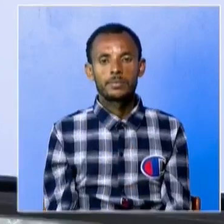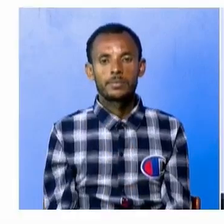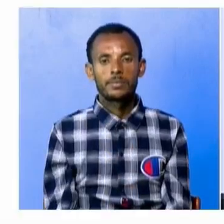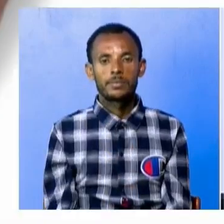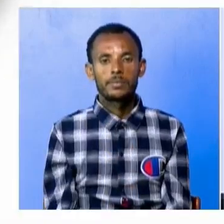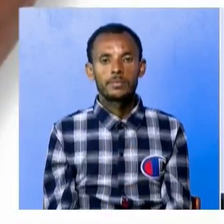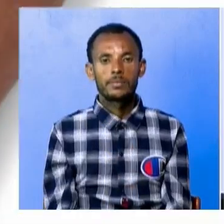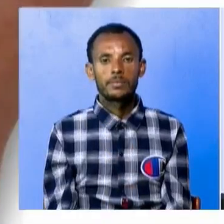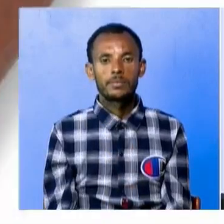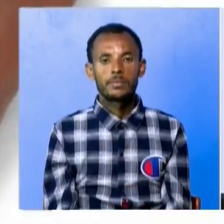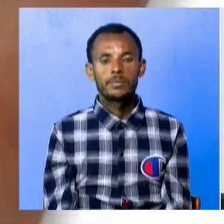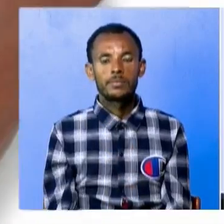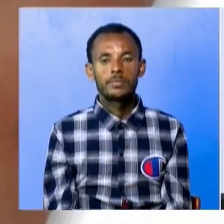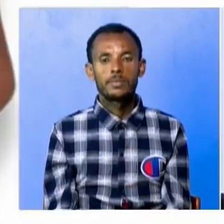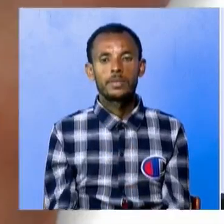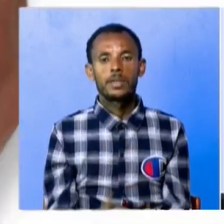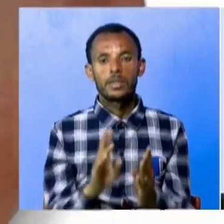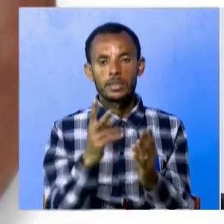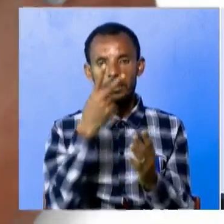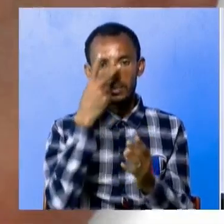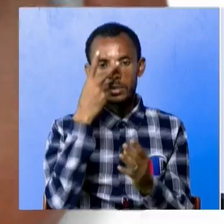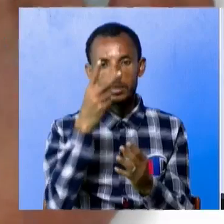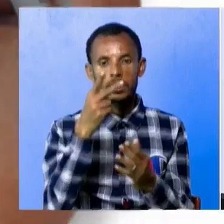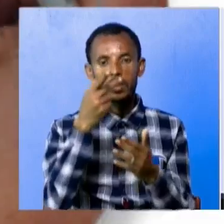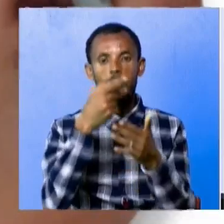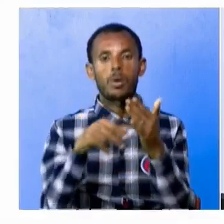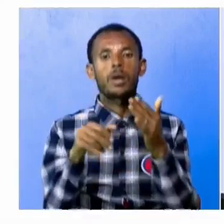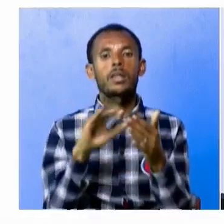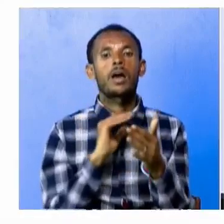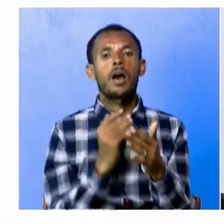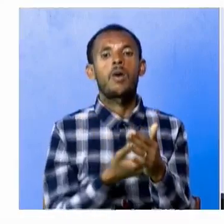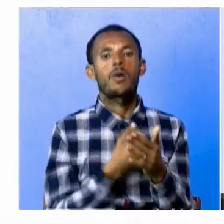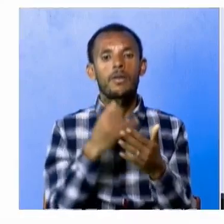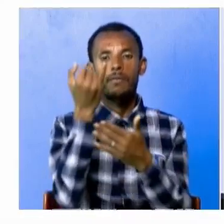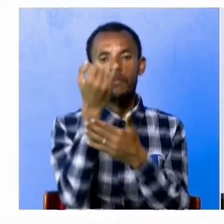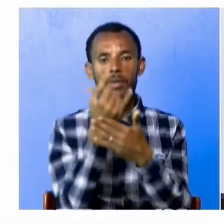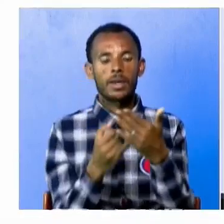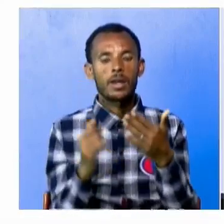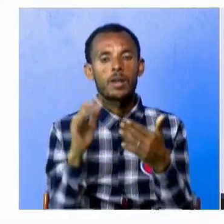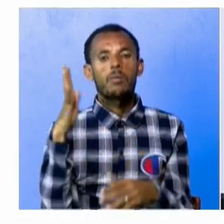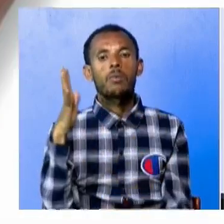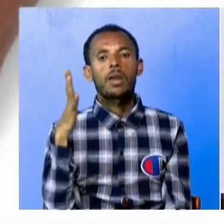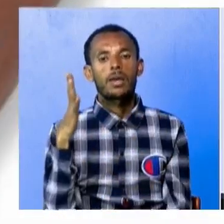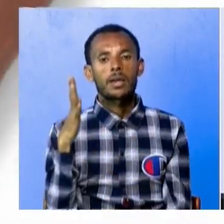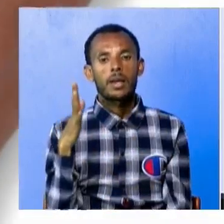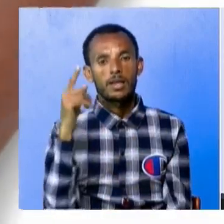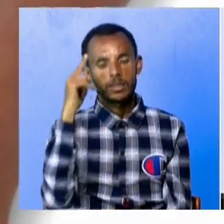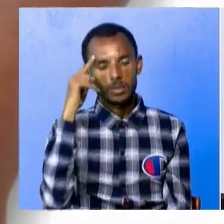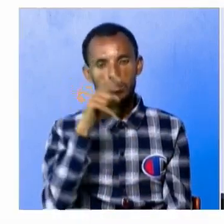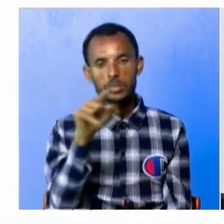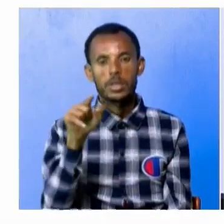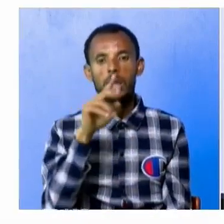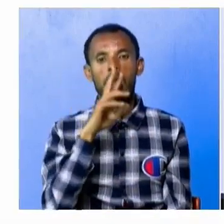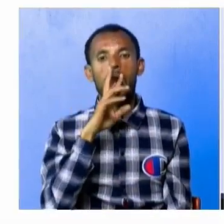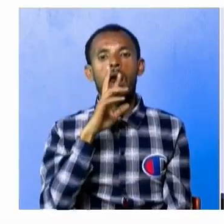okay, let's see what our figure looks like first. So assume there